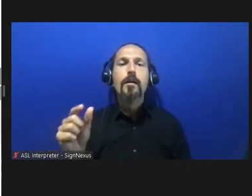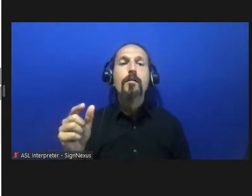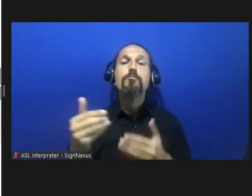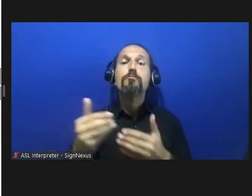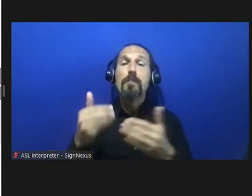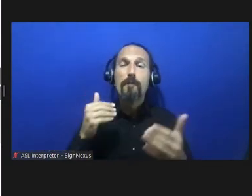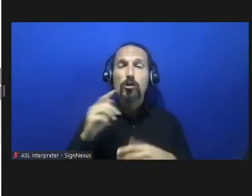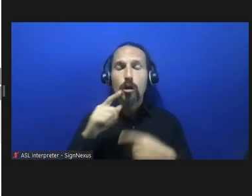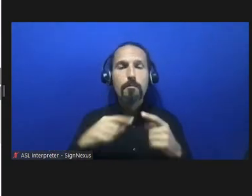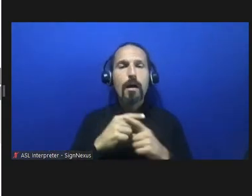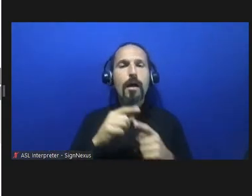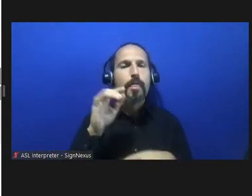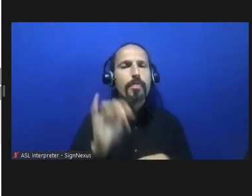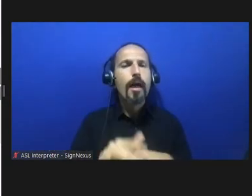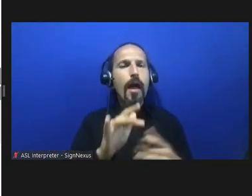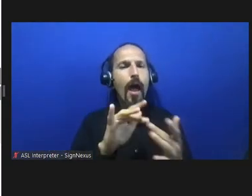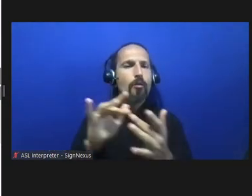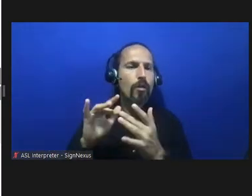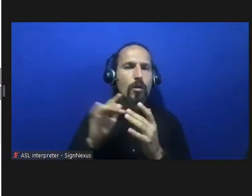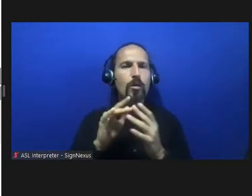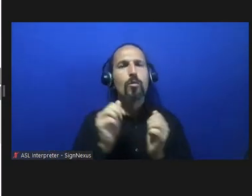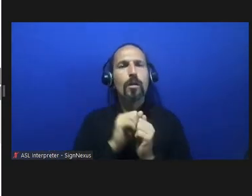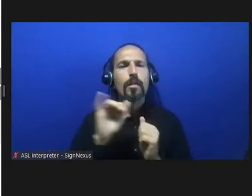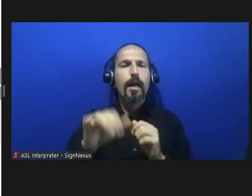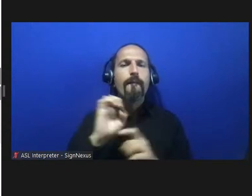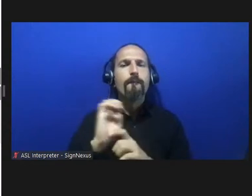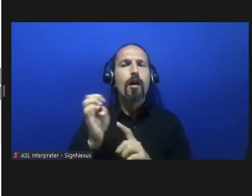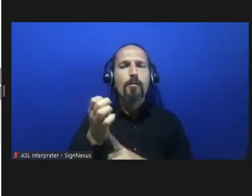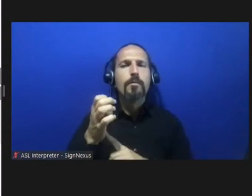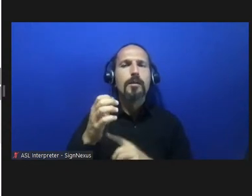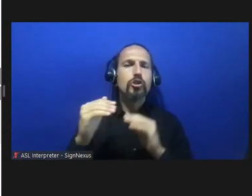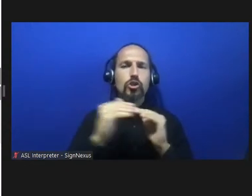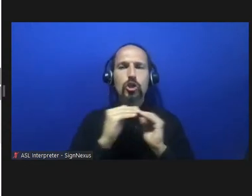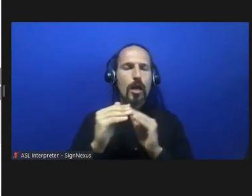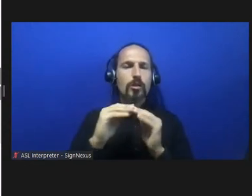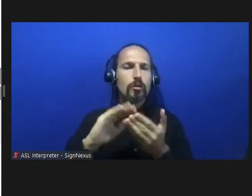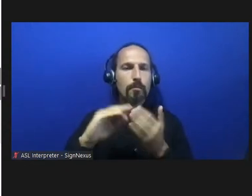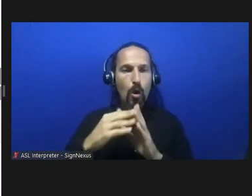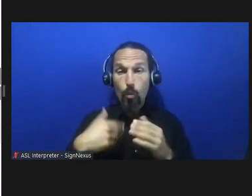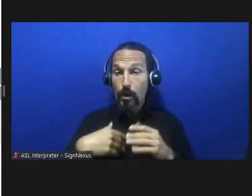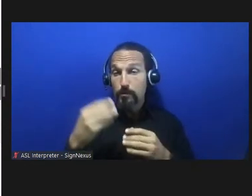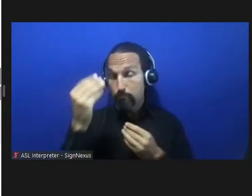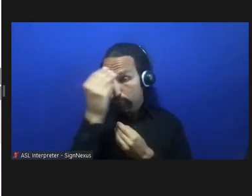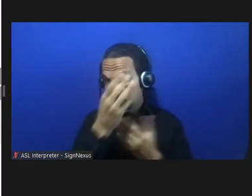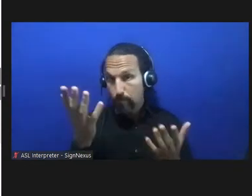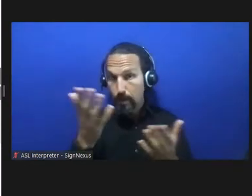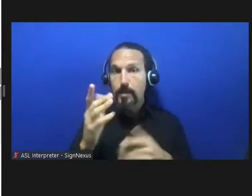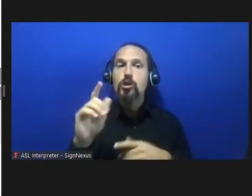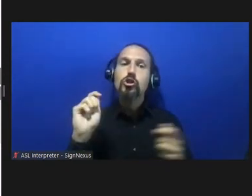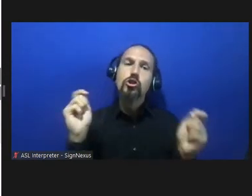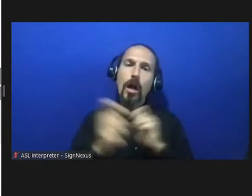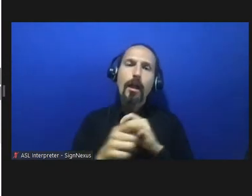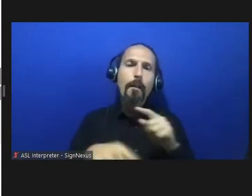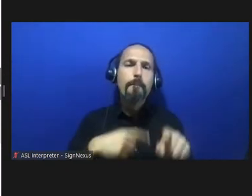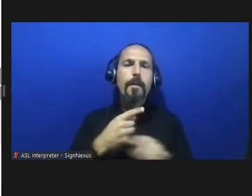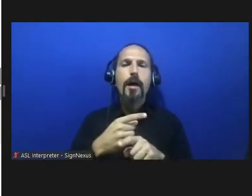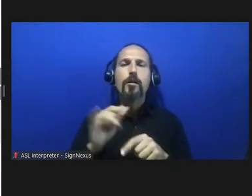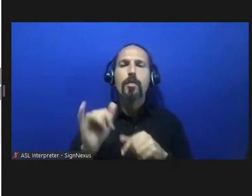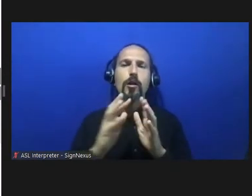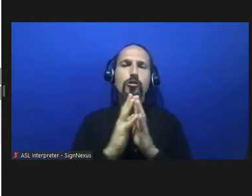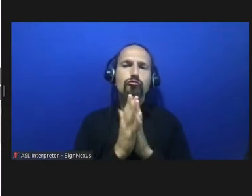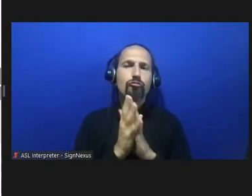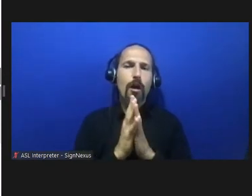outreach in conversations with environmental justice communities we shared information regarding changes in traffic patterns